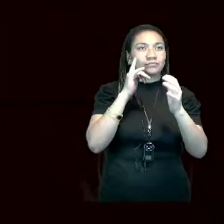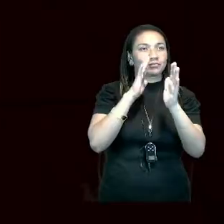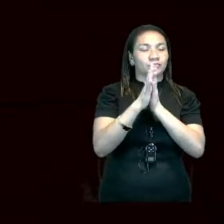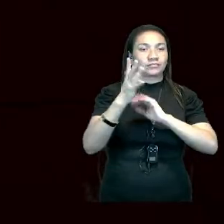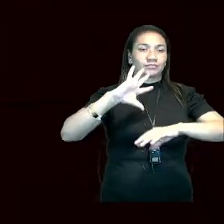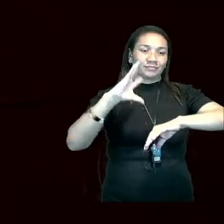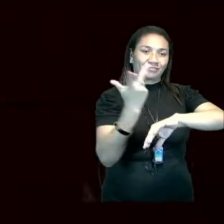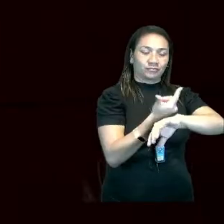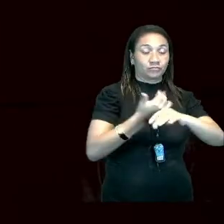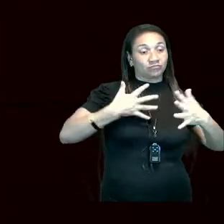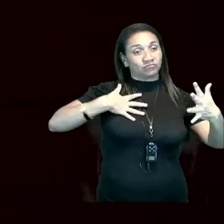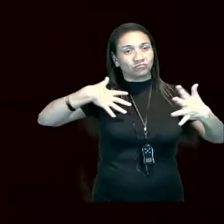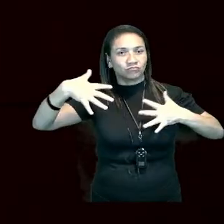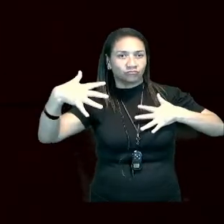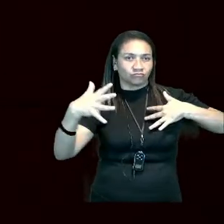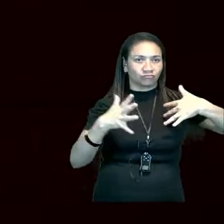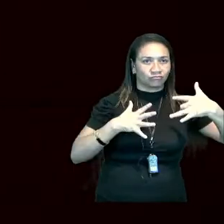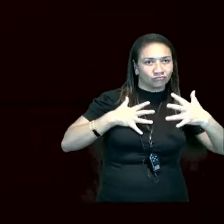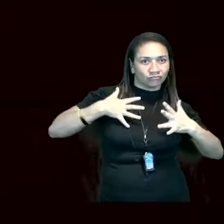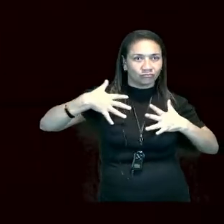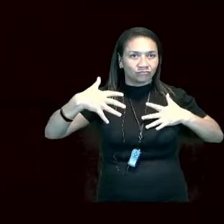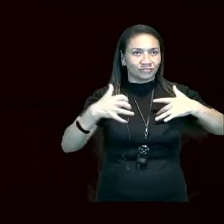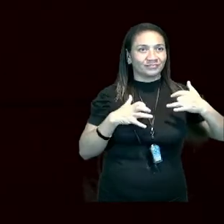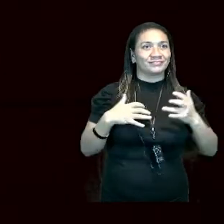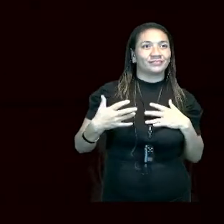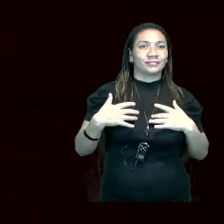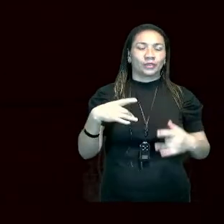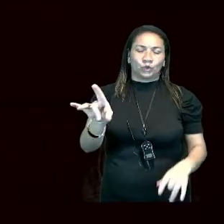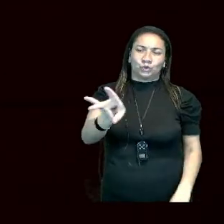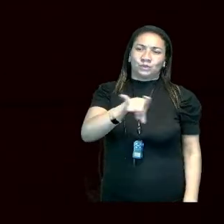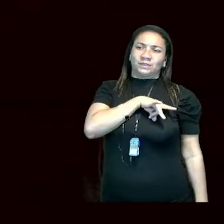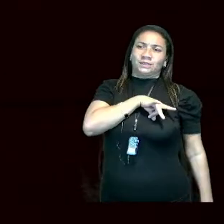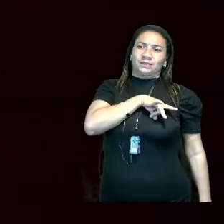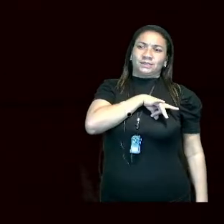with art, theater,